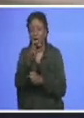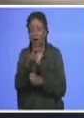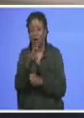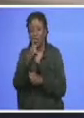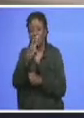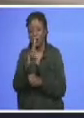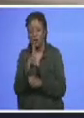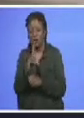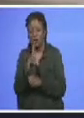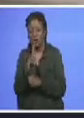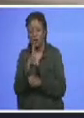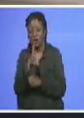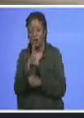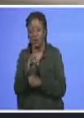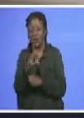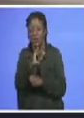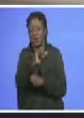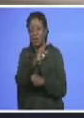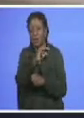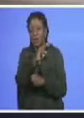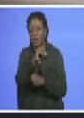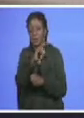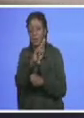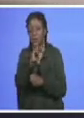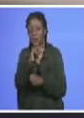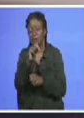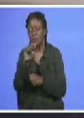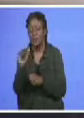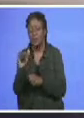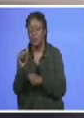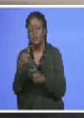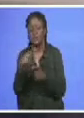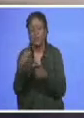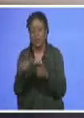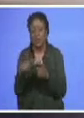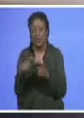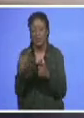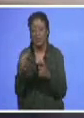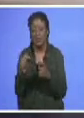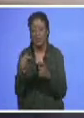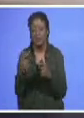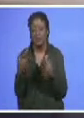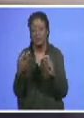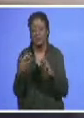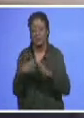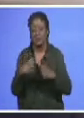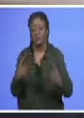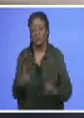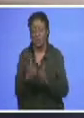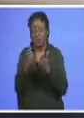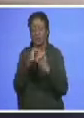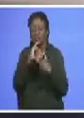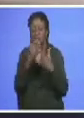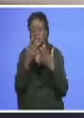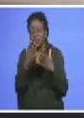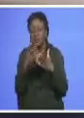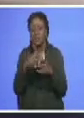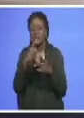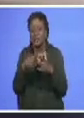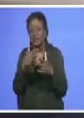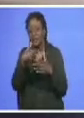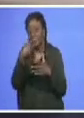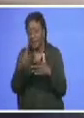for the Bahamas, the emergency is basically over. So between now and then, there will be some legal